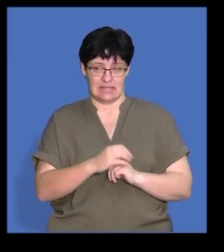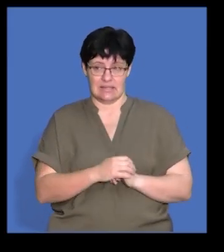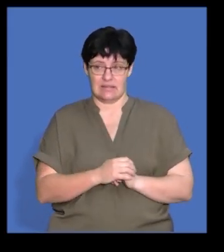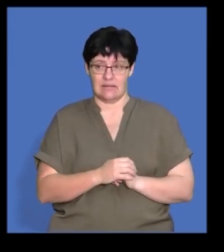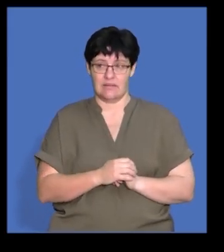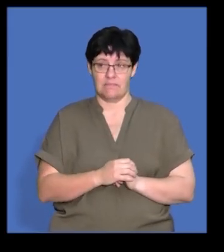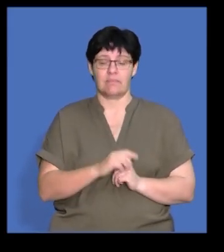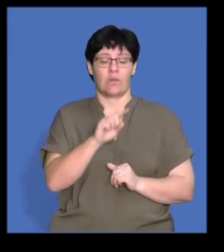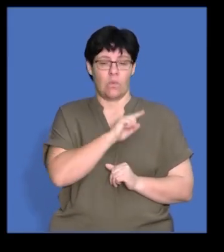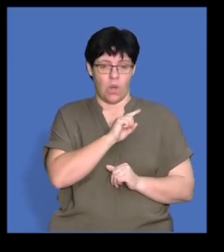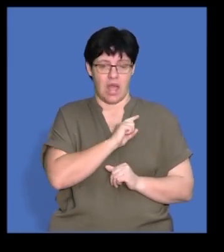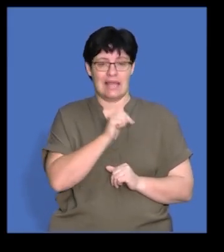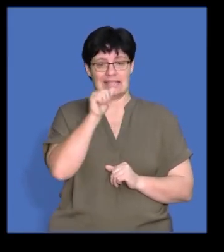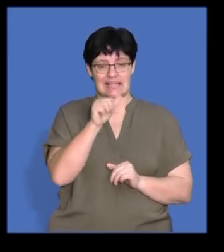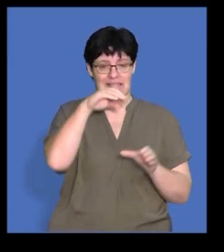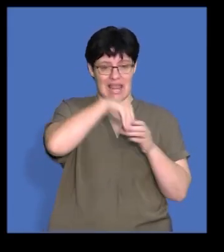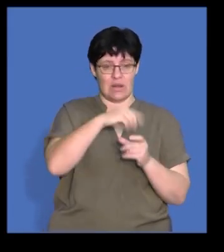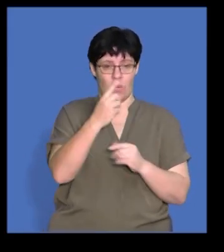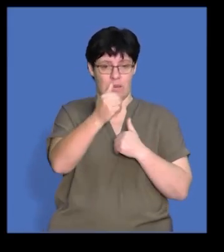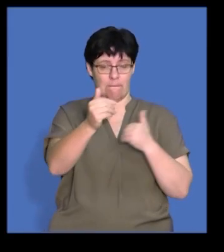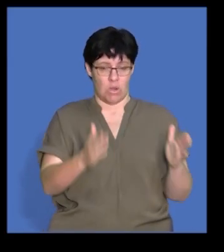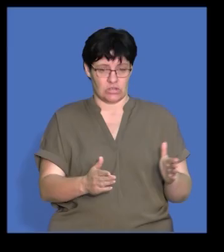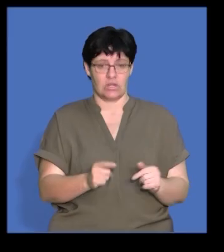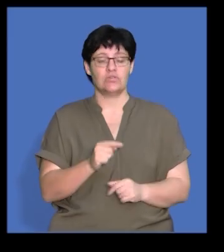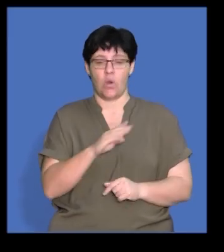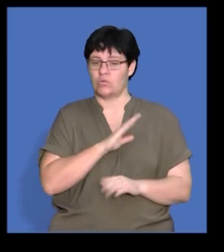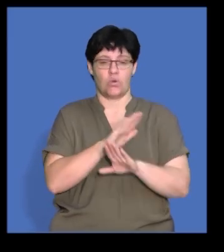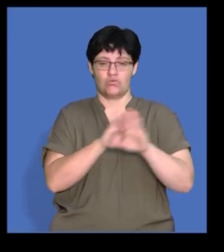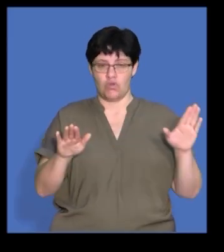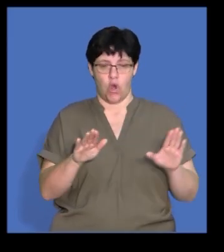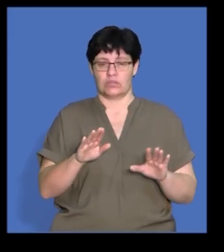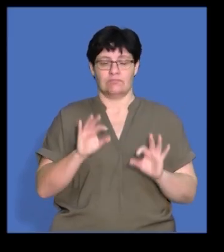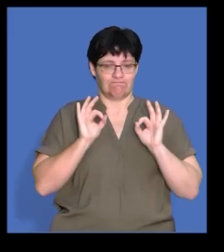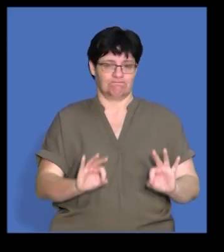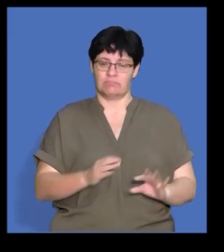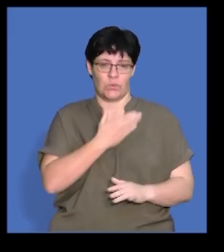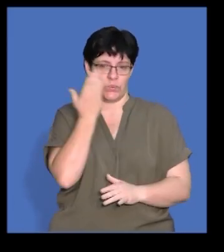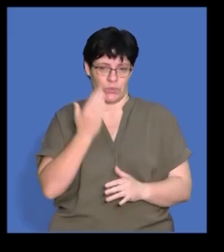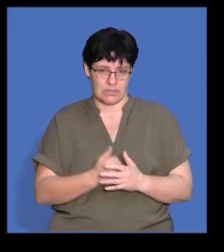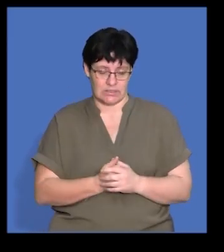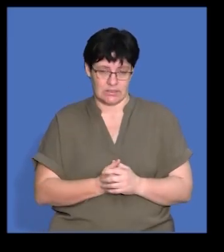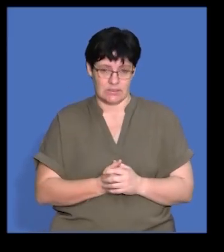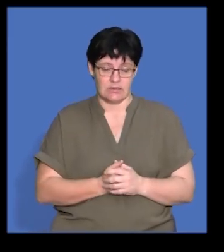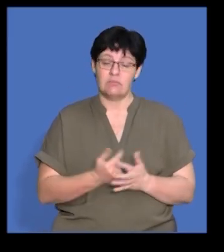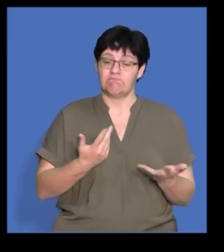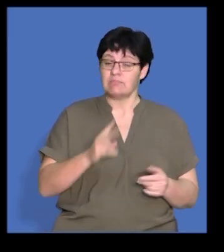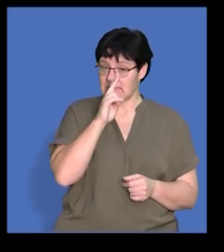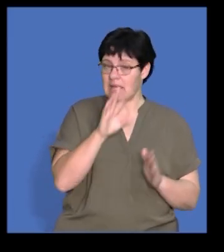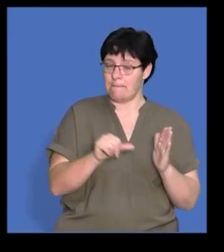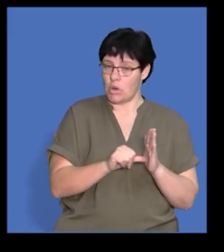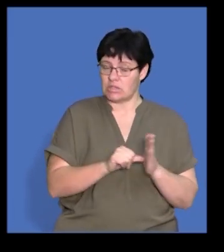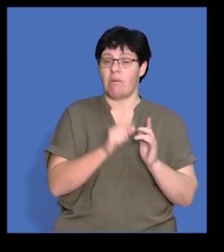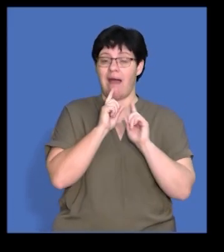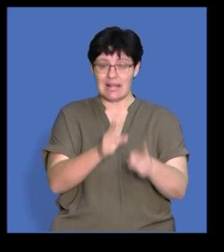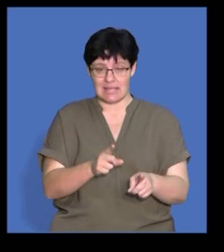There's 6 per box, so therefore this is not valid. And it's important that we actually